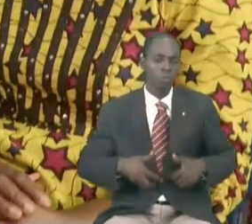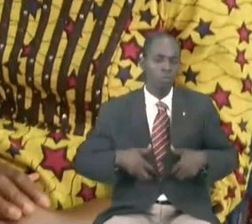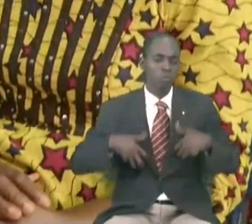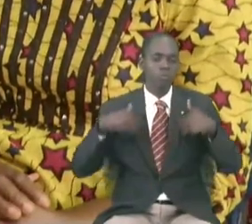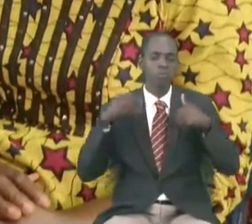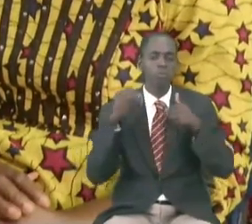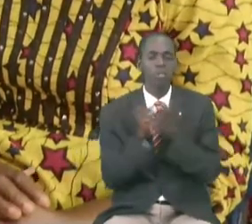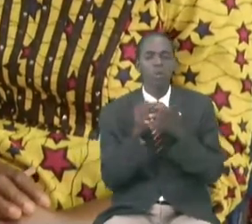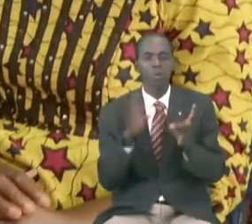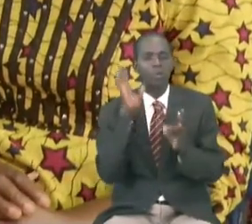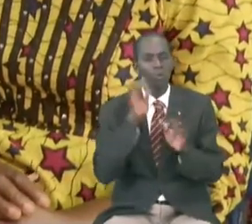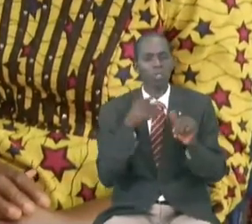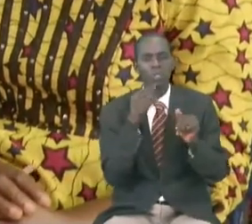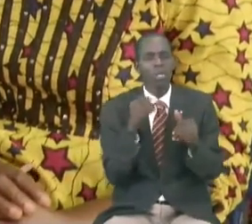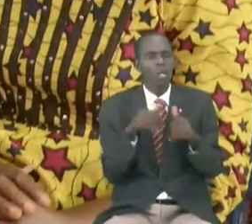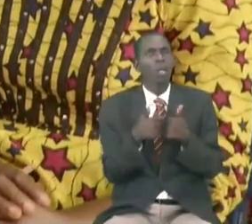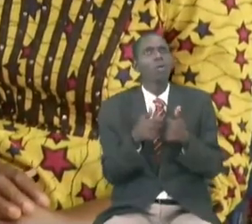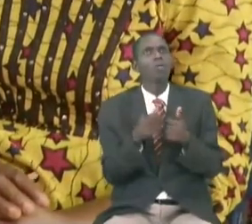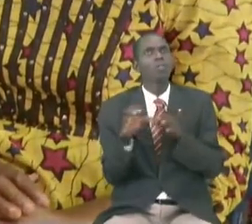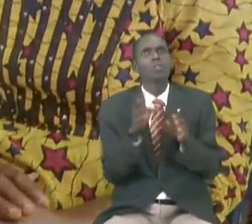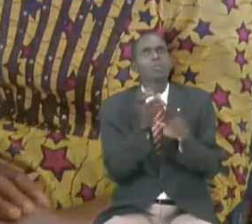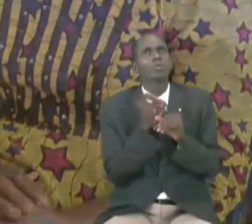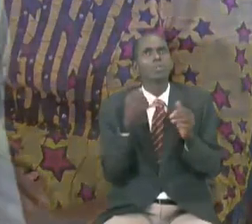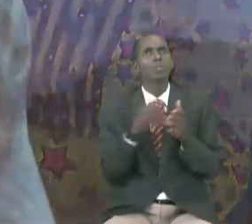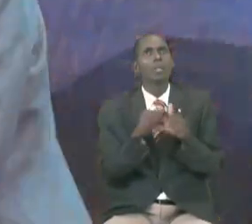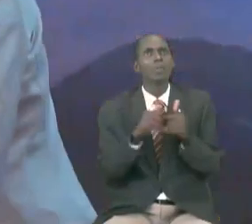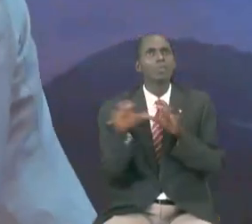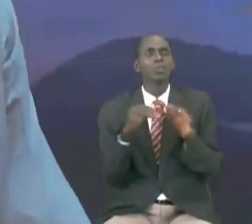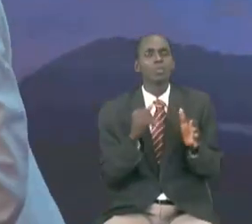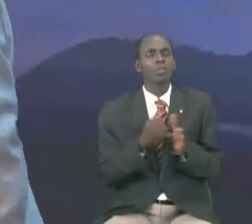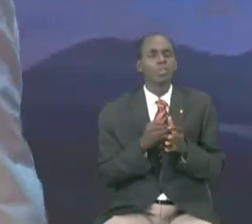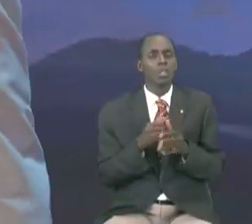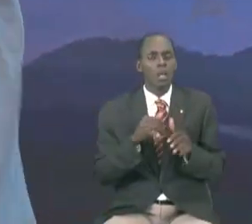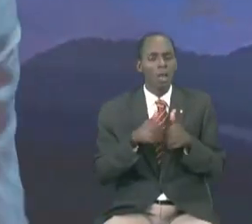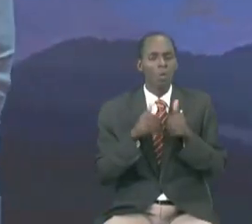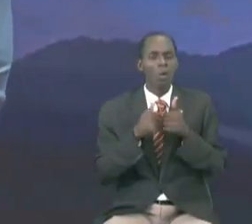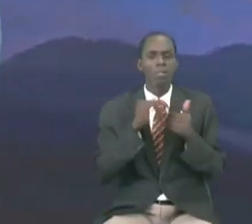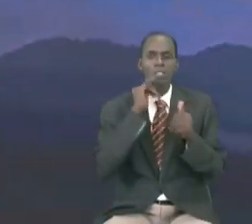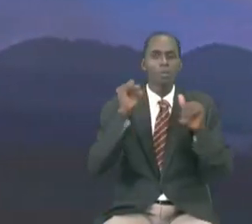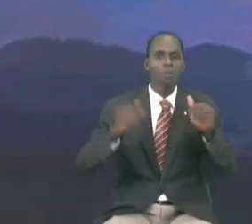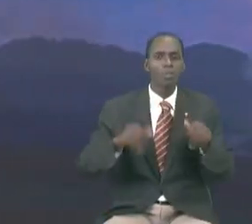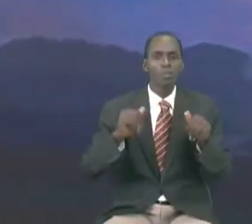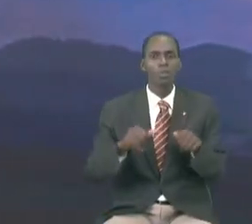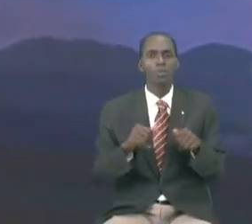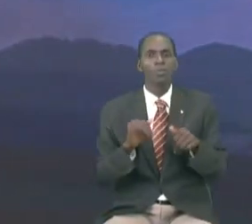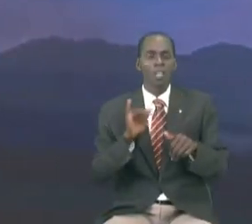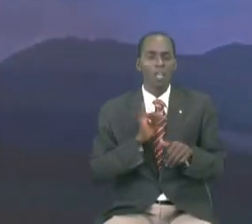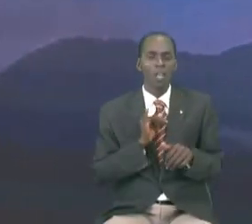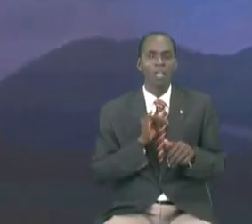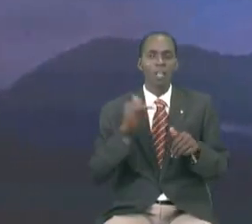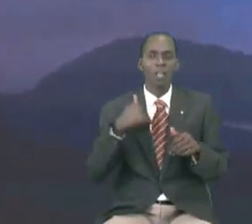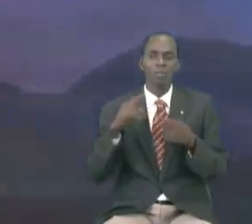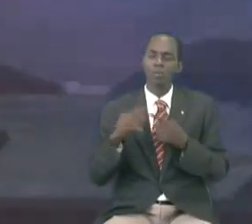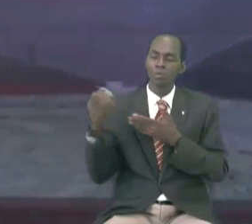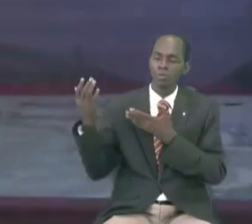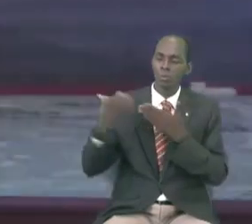that other place? We are the number one. If there's going to be any revival, it should be here. Okay, I will not minister anymore